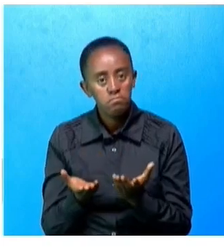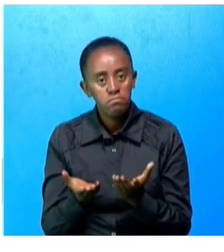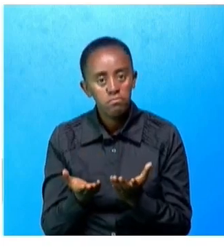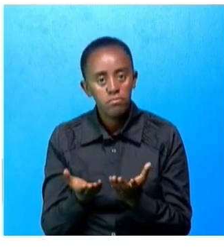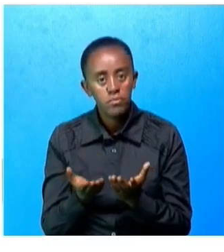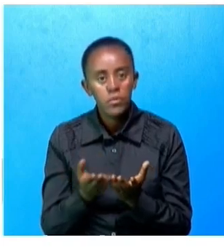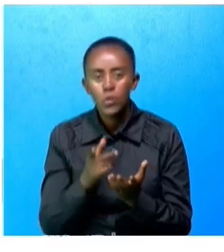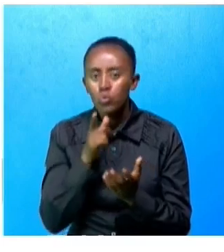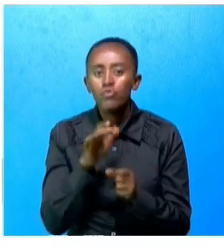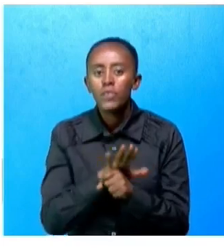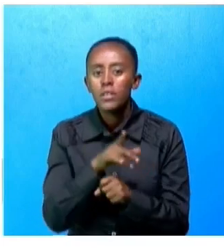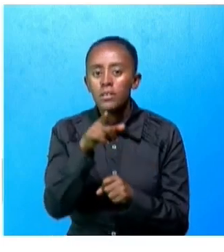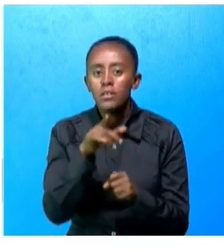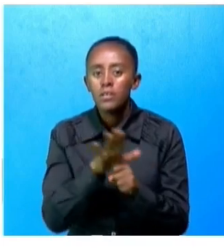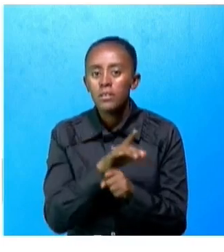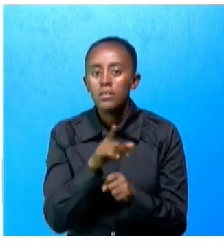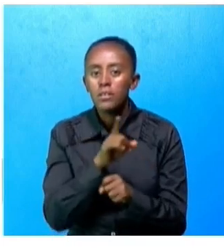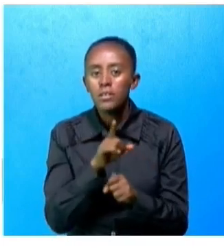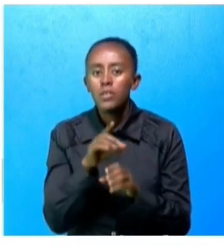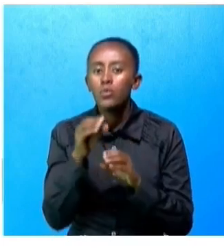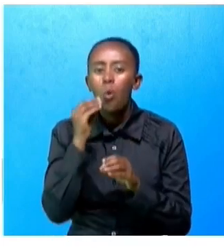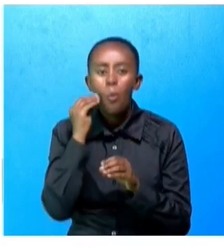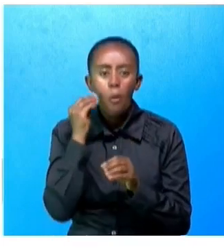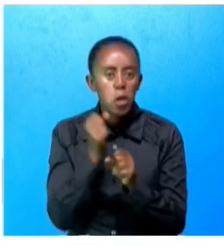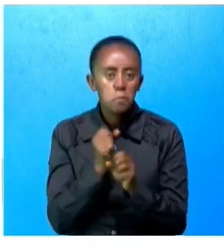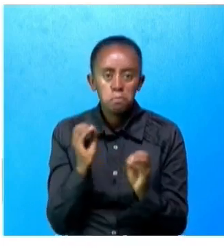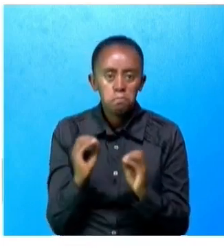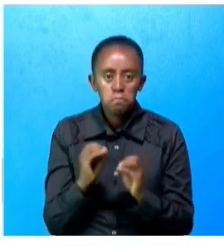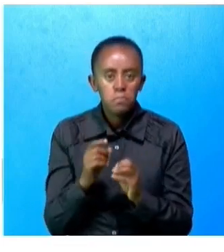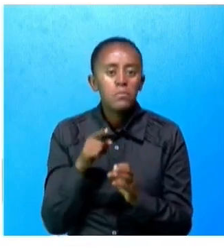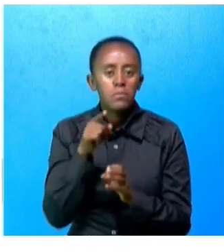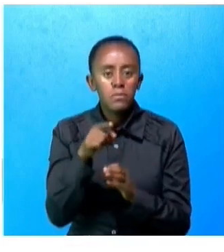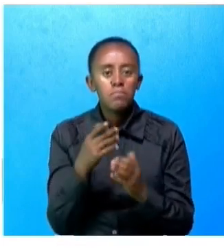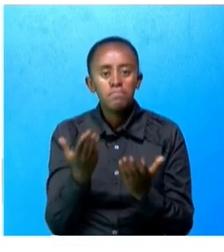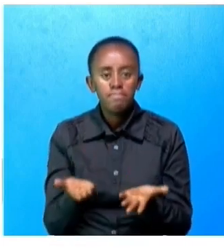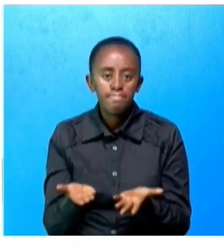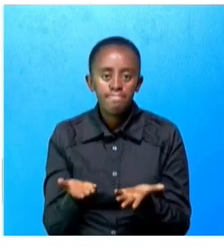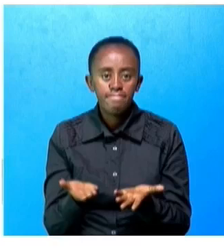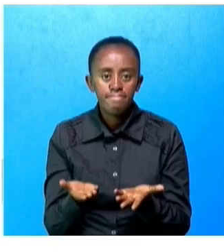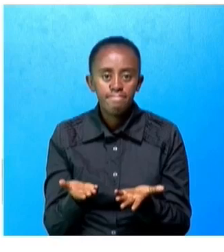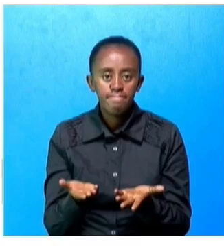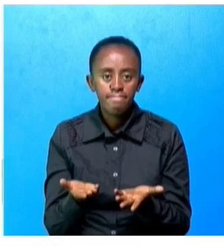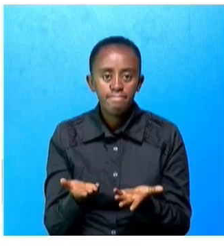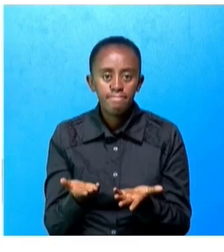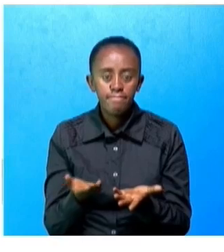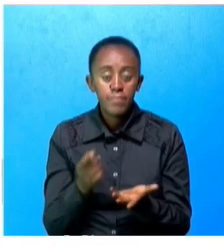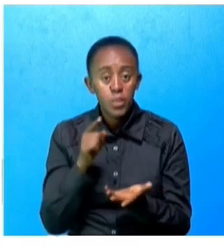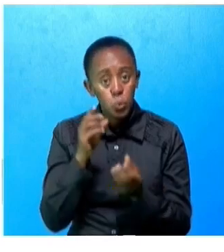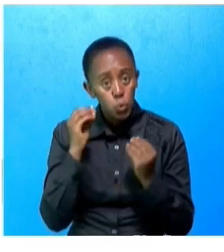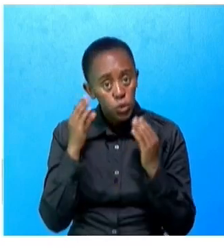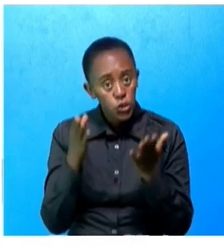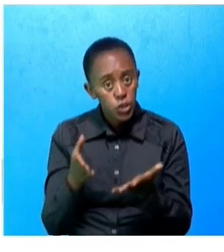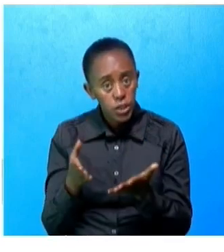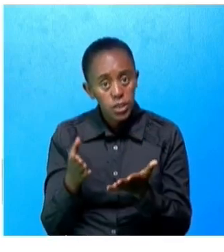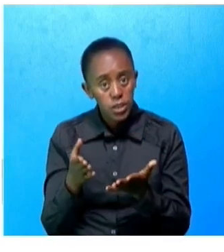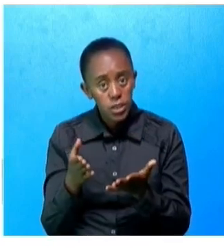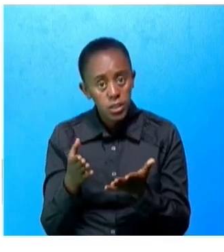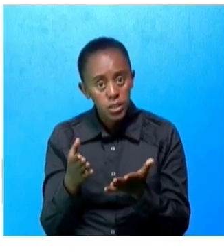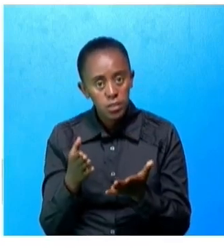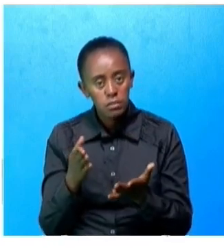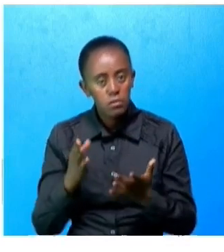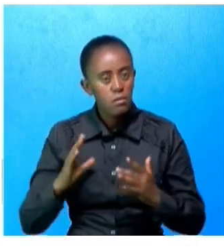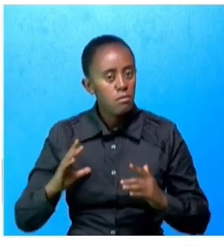who's going to feel that you didn't do your homework? Exactly. Your teachers feel